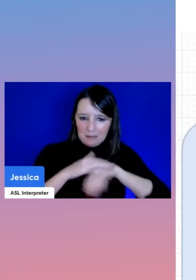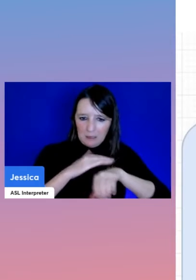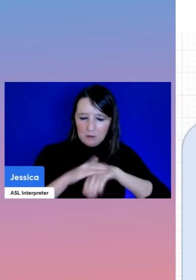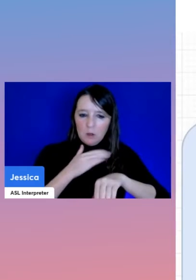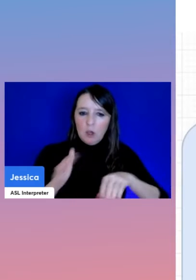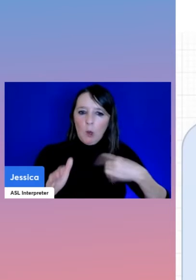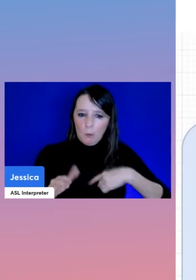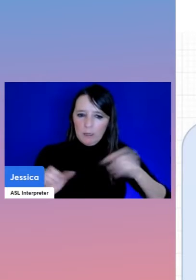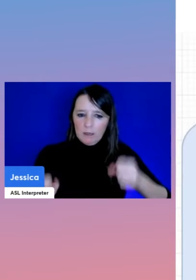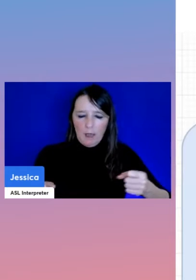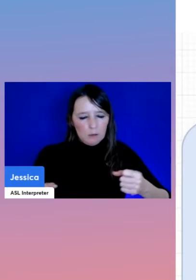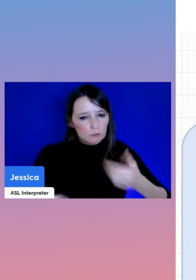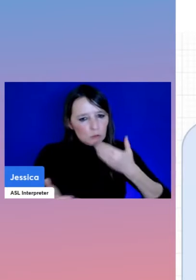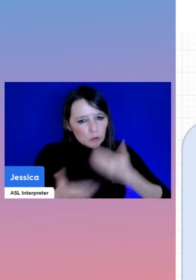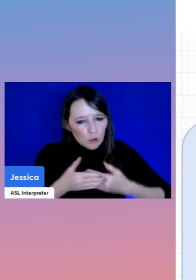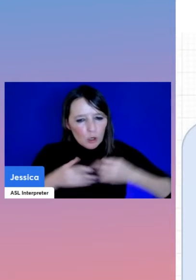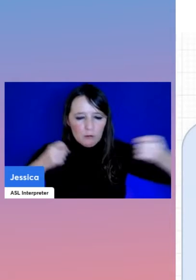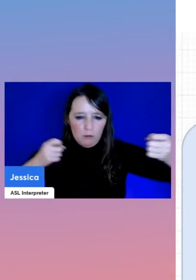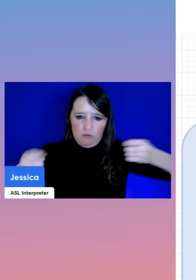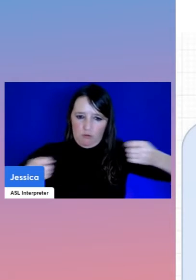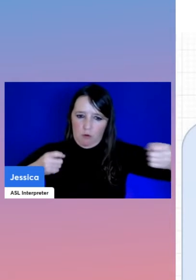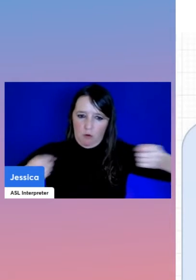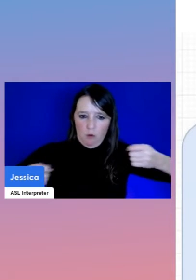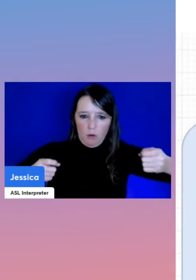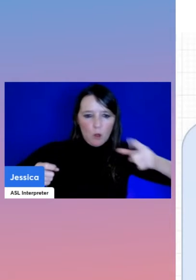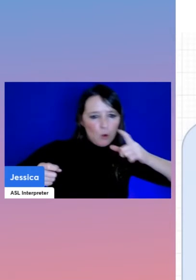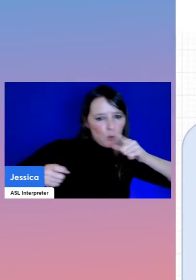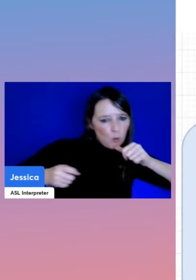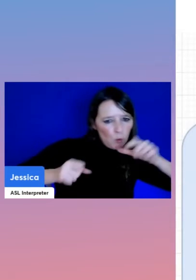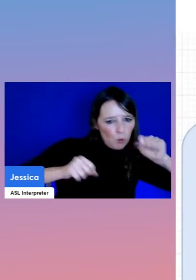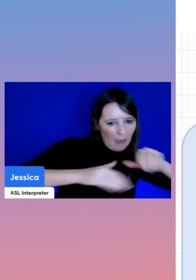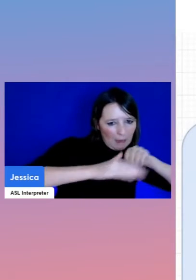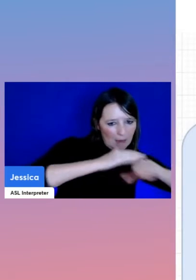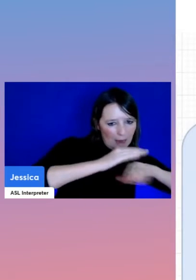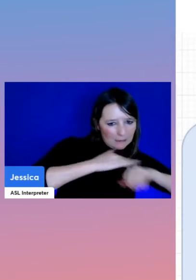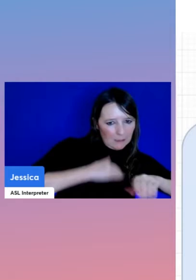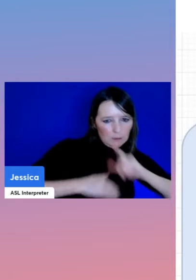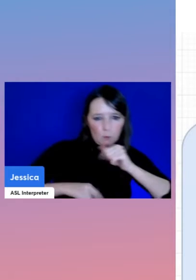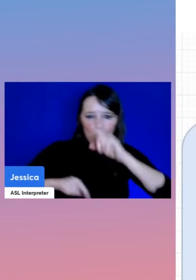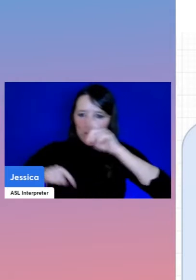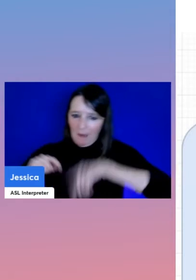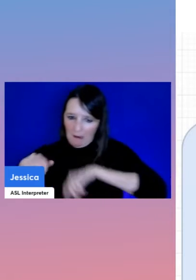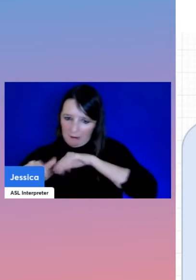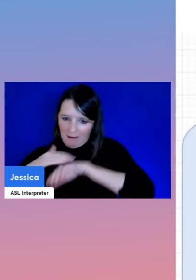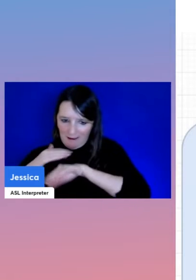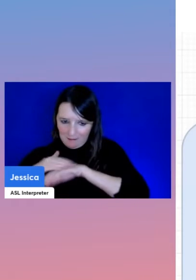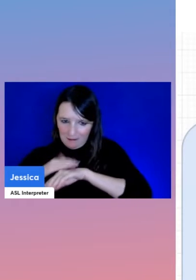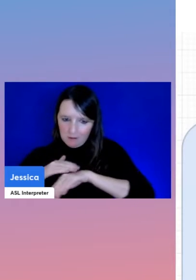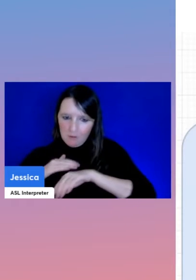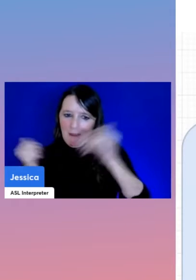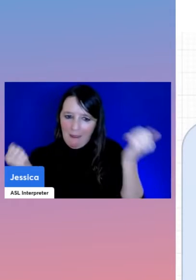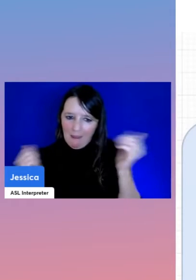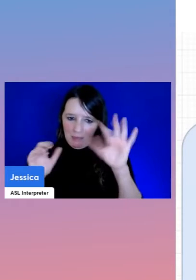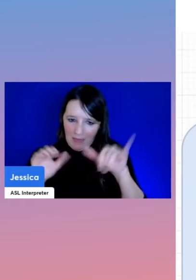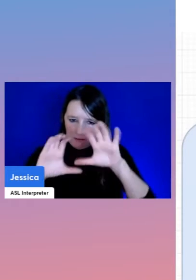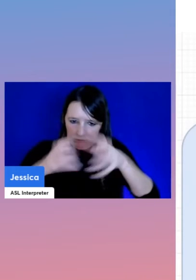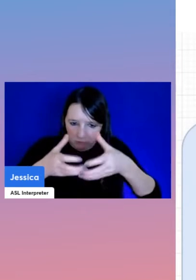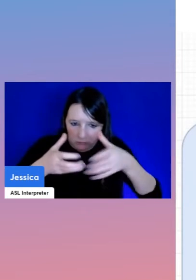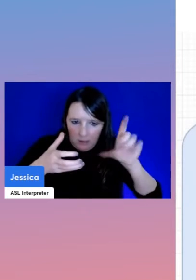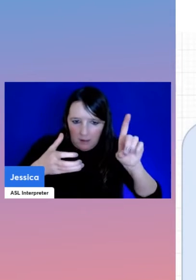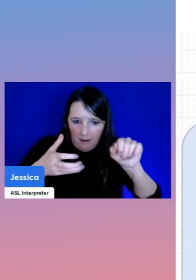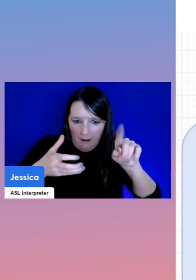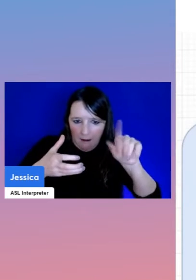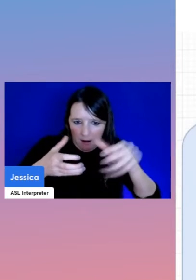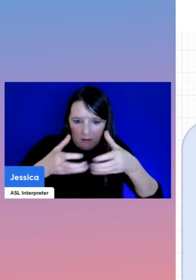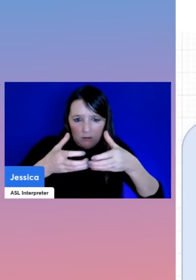control over who can access specific secrets, adhering to the principle of least privilege, a fundamental